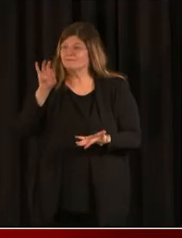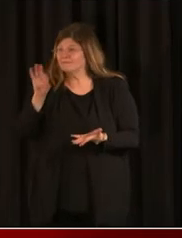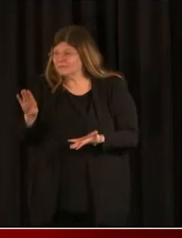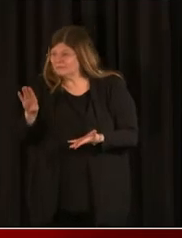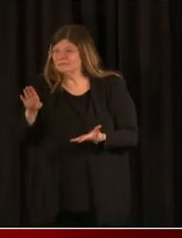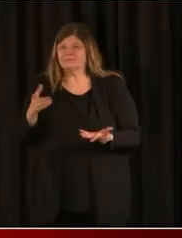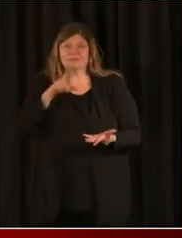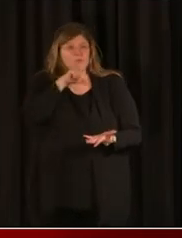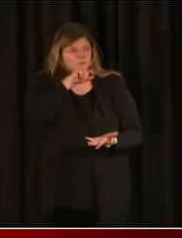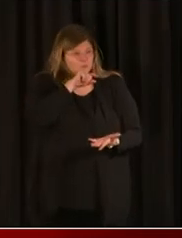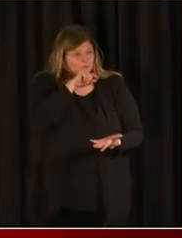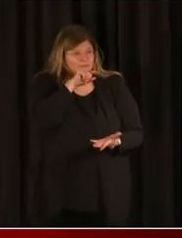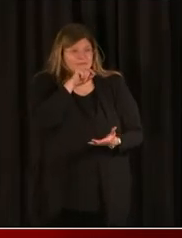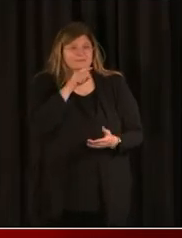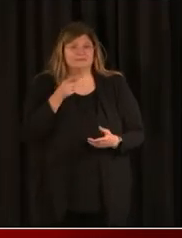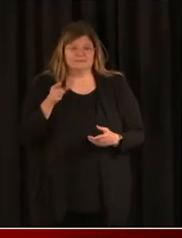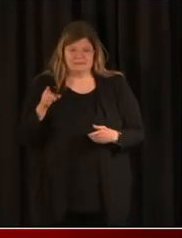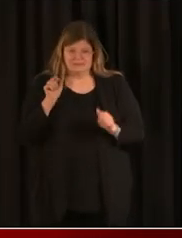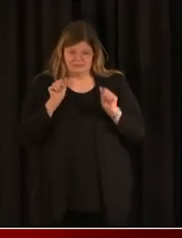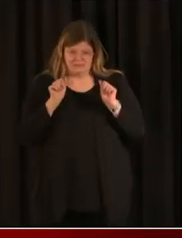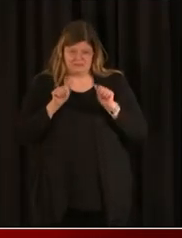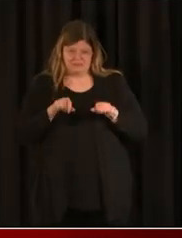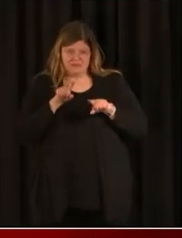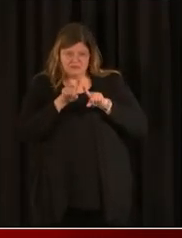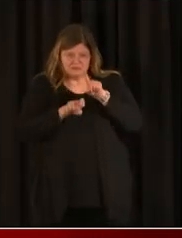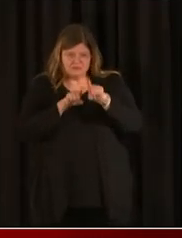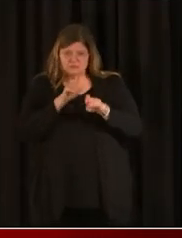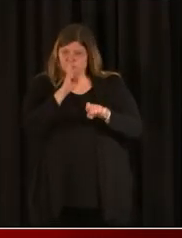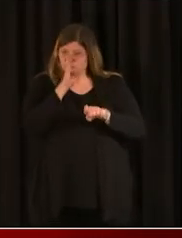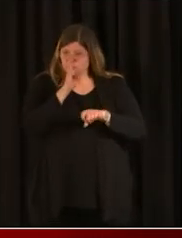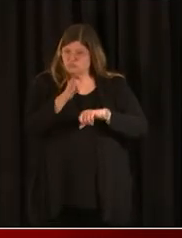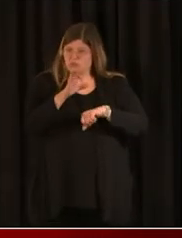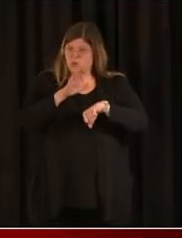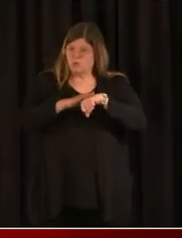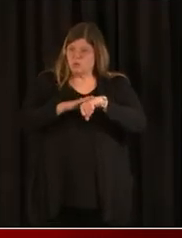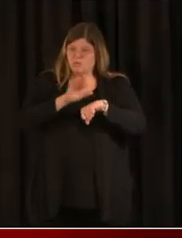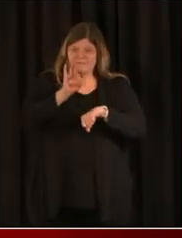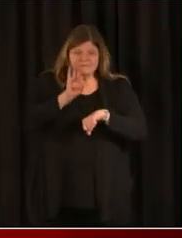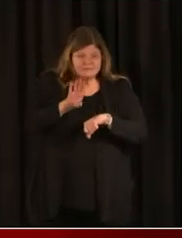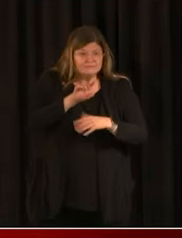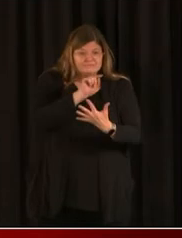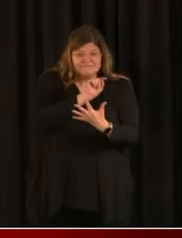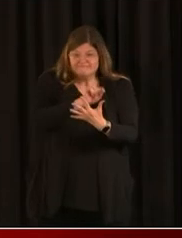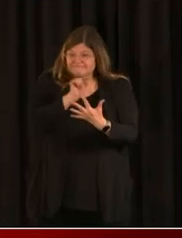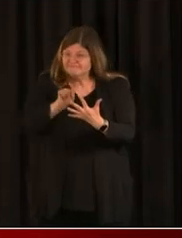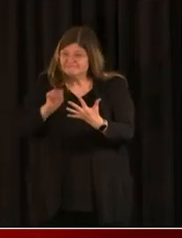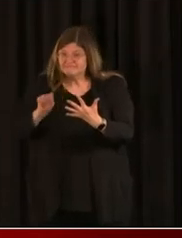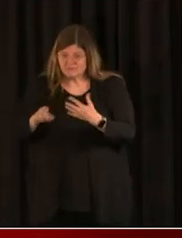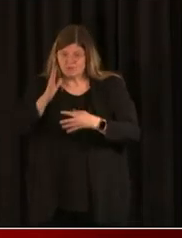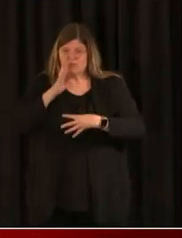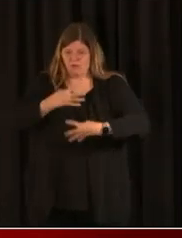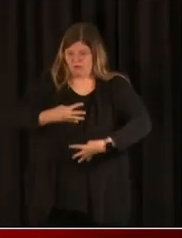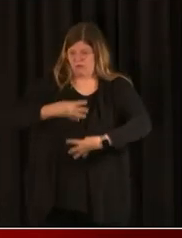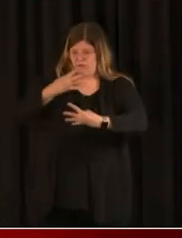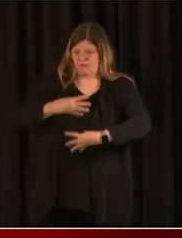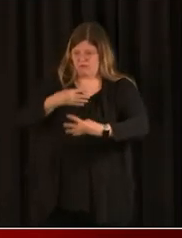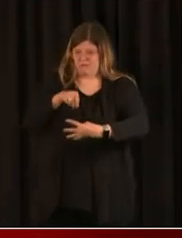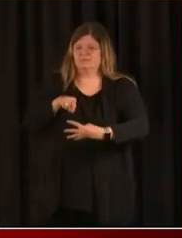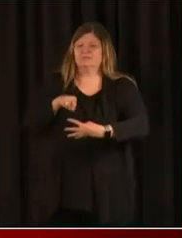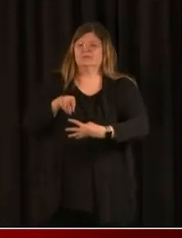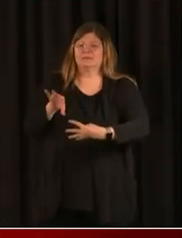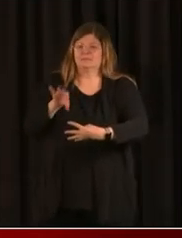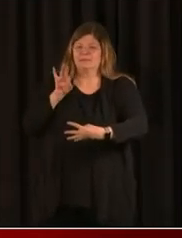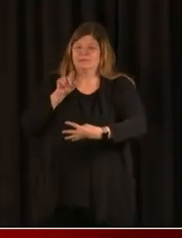you can ask your questions directly on the Facebook or Twitter feed. And if you are joining us